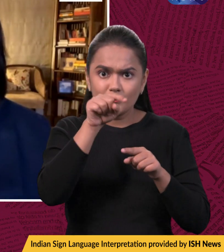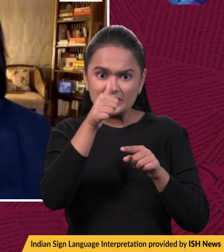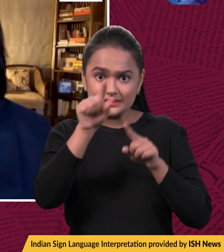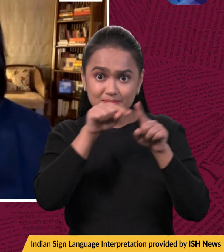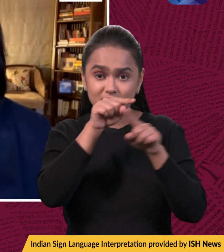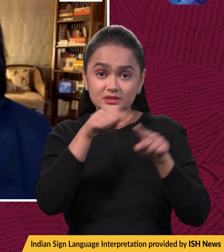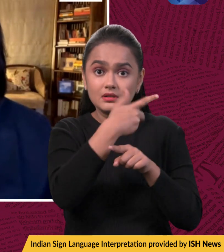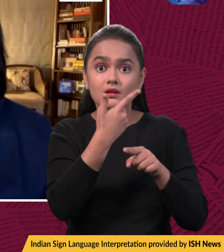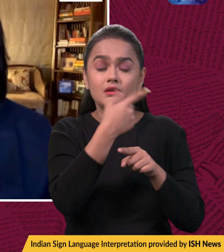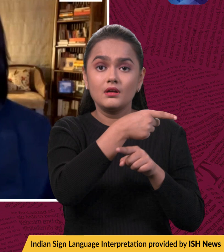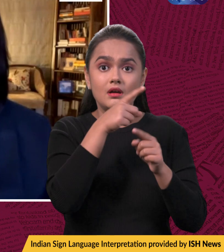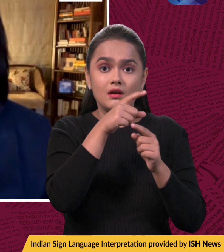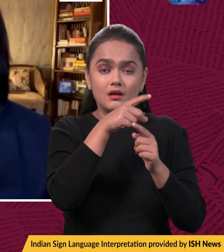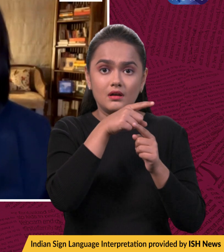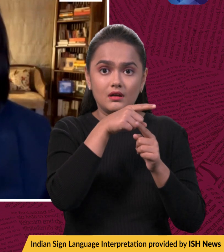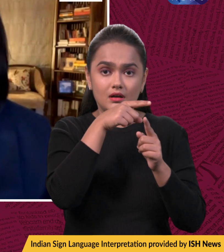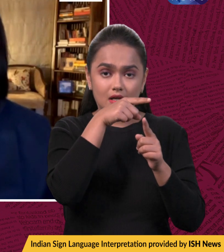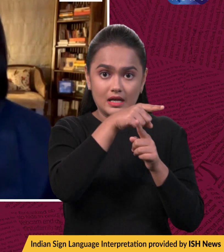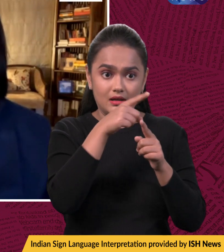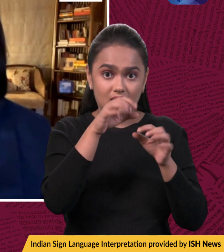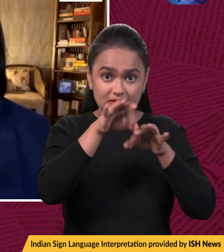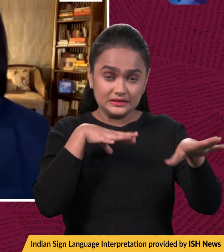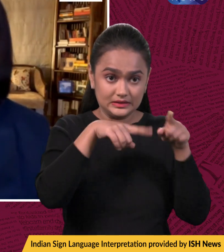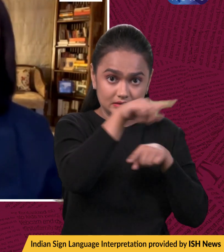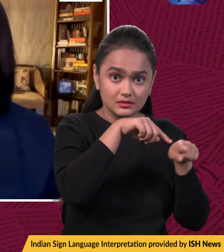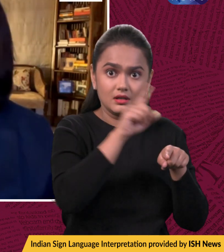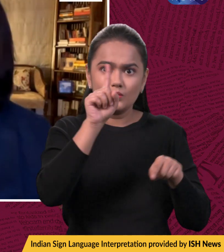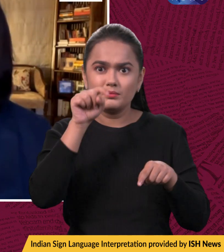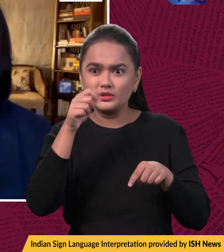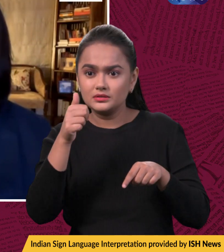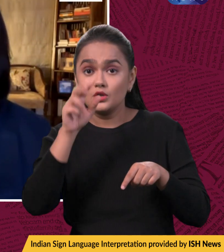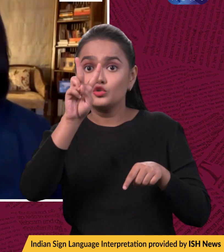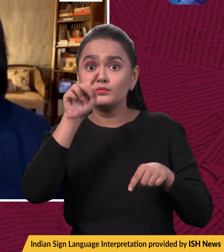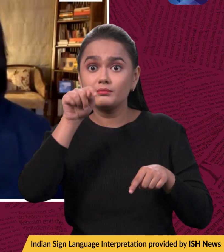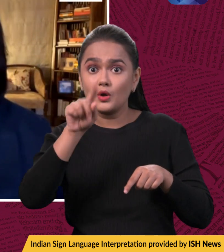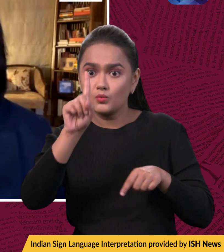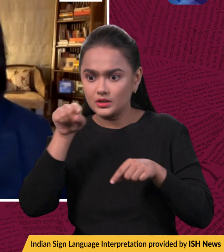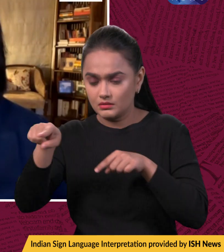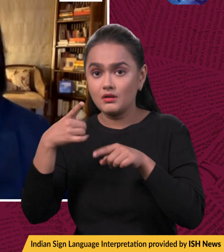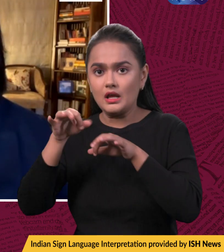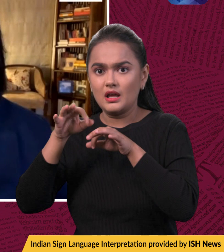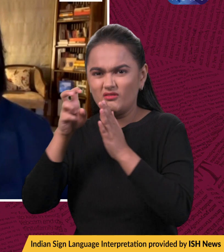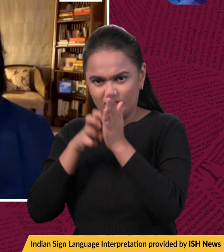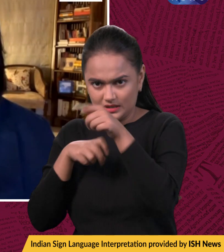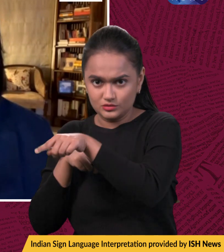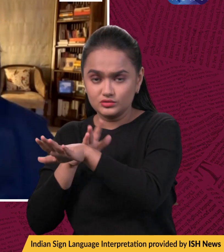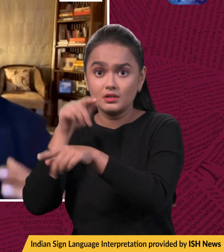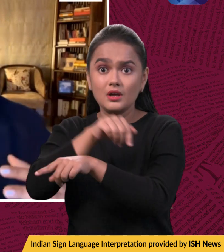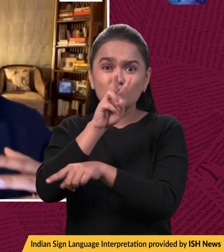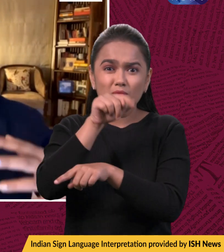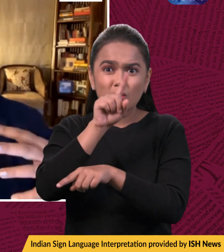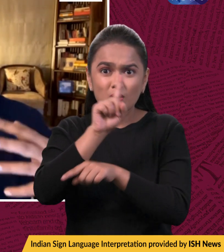in urban India and 2.1% in rural India. Now, a fertility rate of 2.1% or